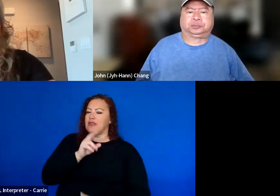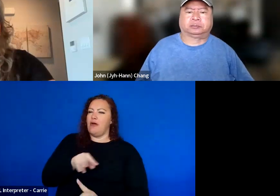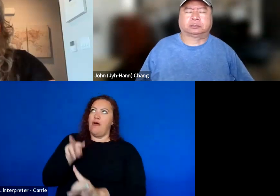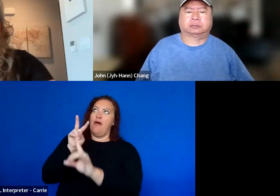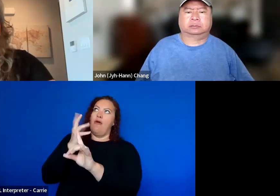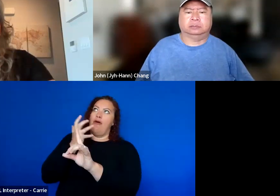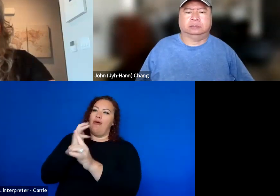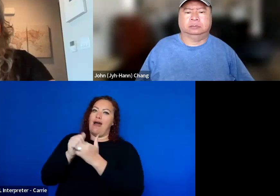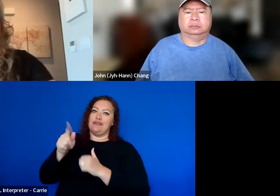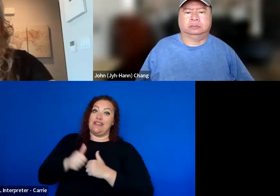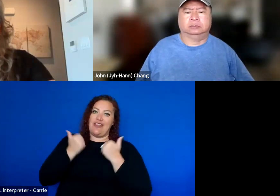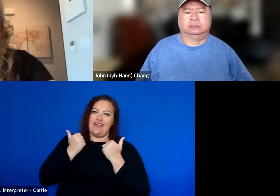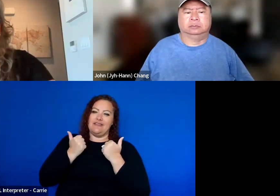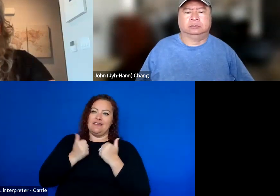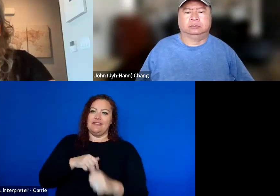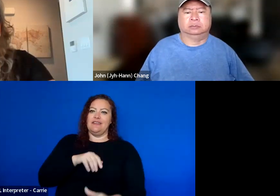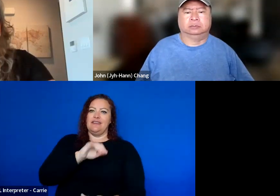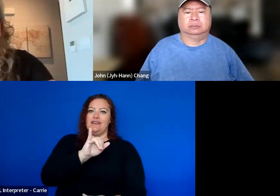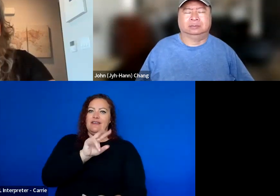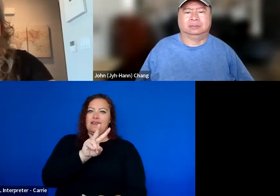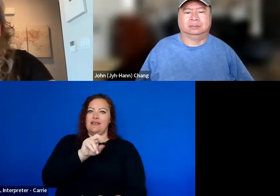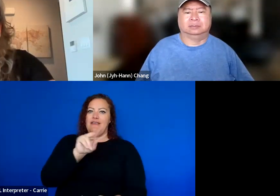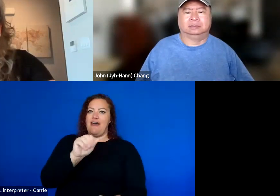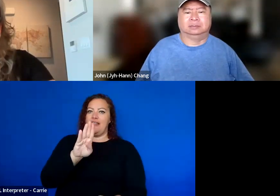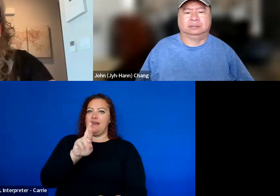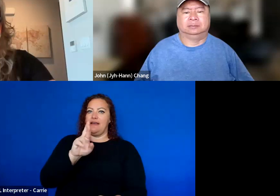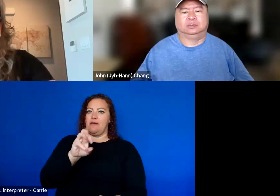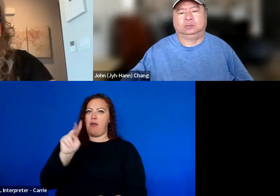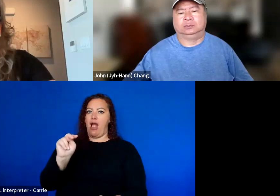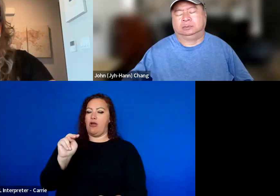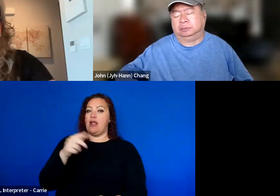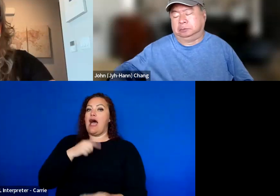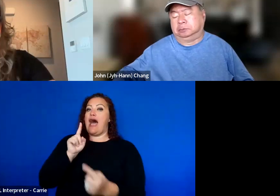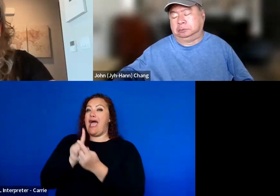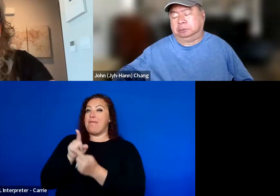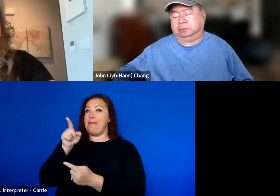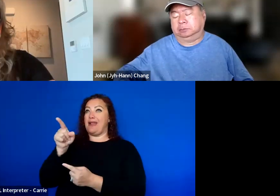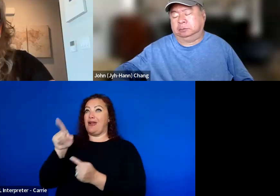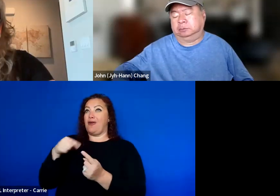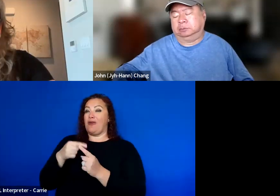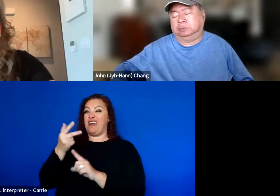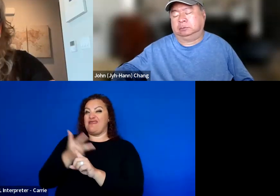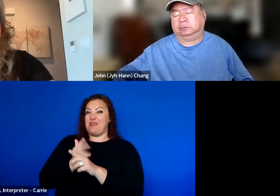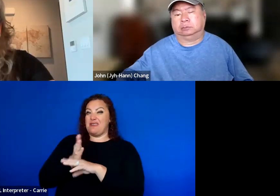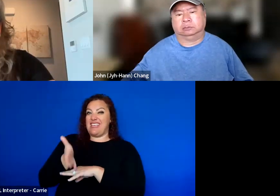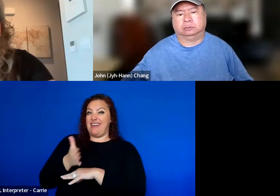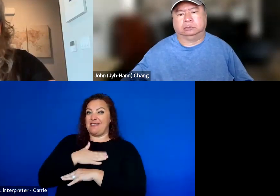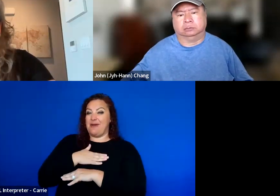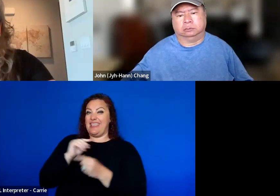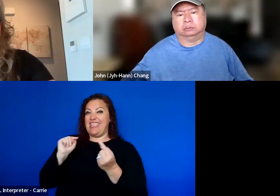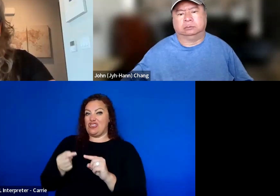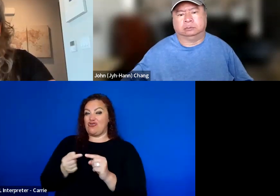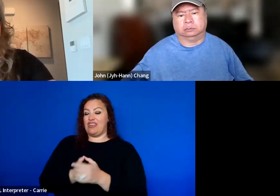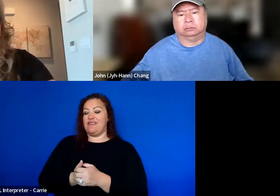lives, Ivana Brown is her name. I met her when I was only 3 months post-injury.